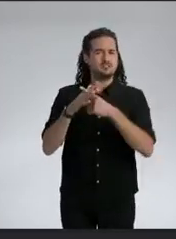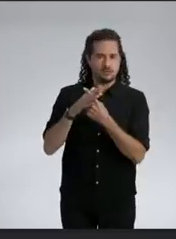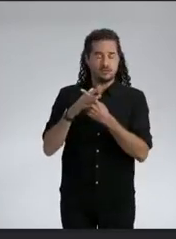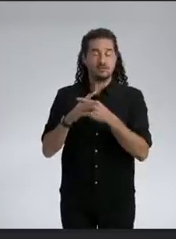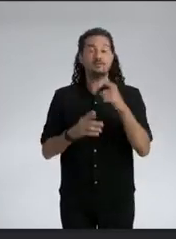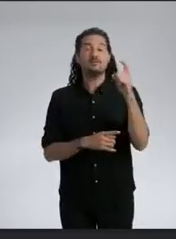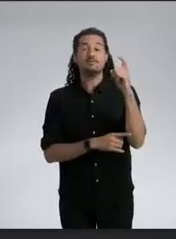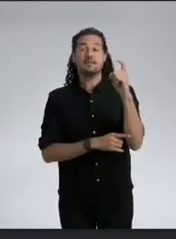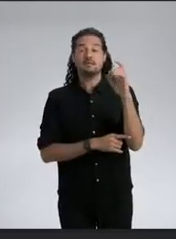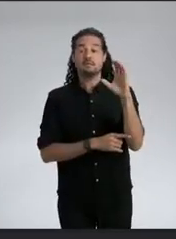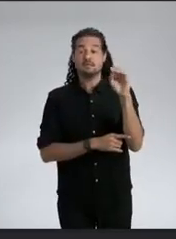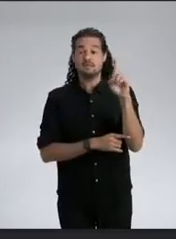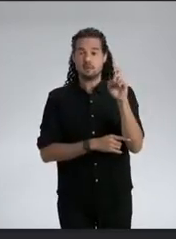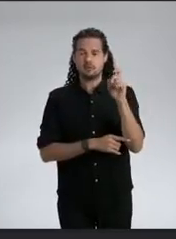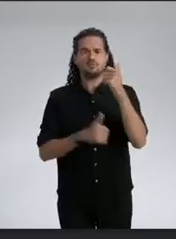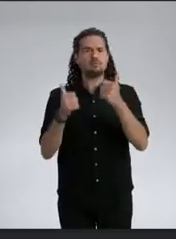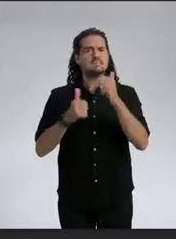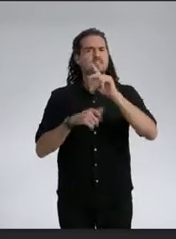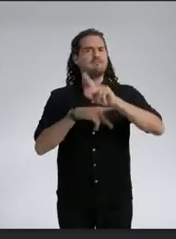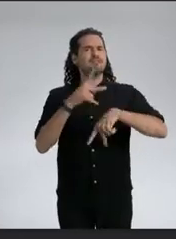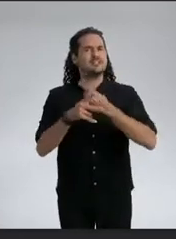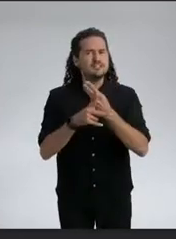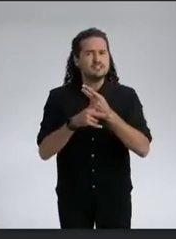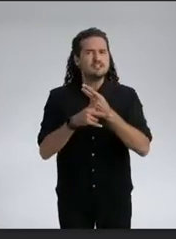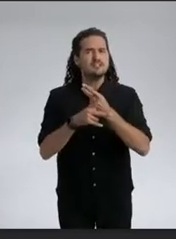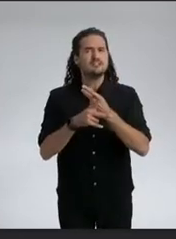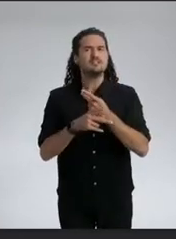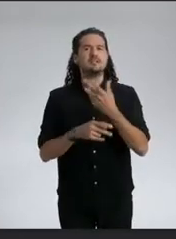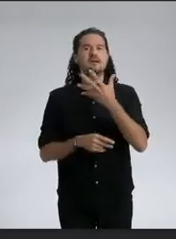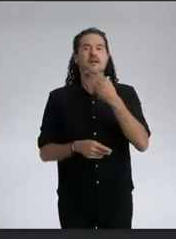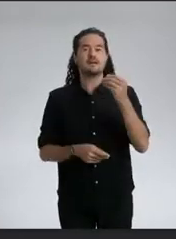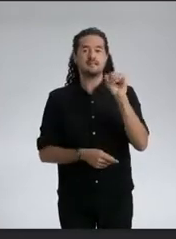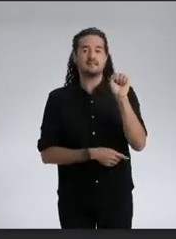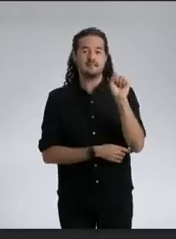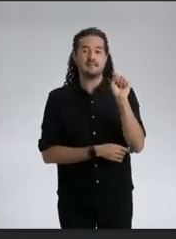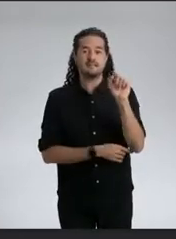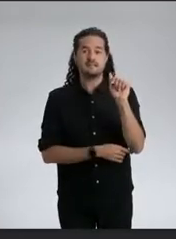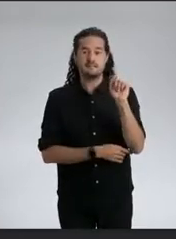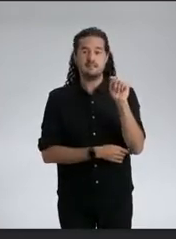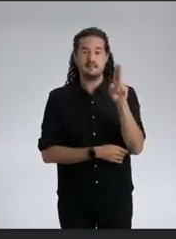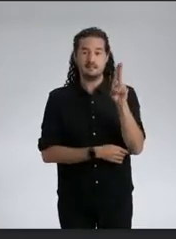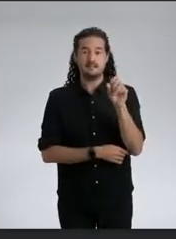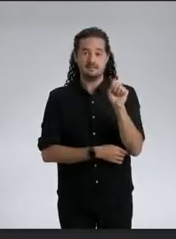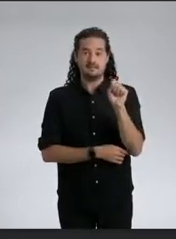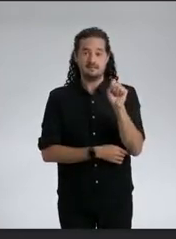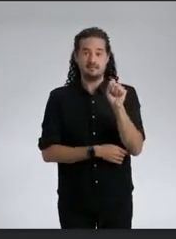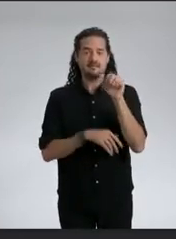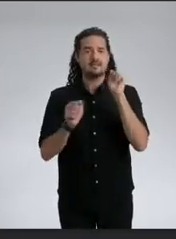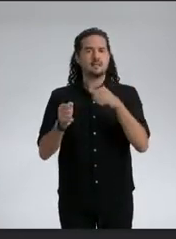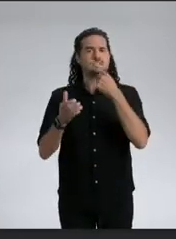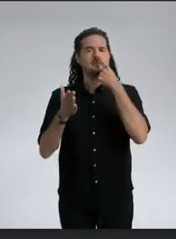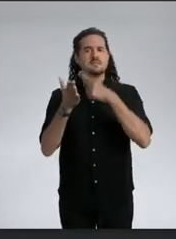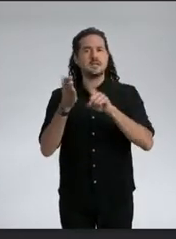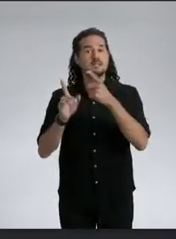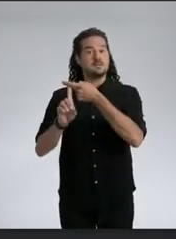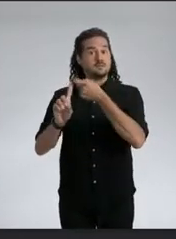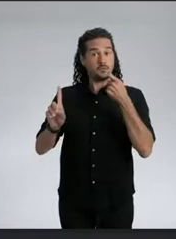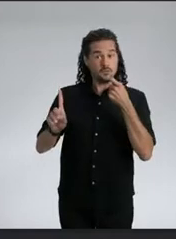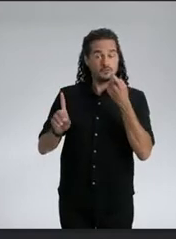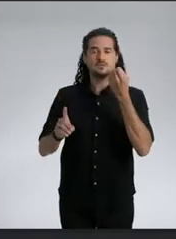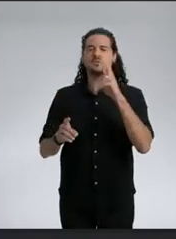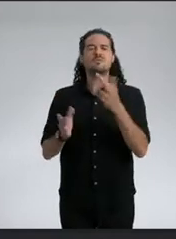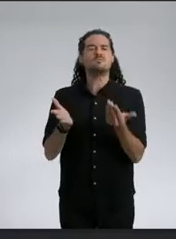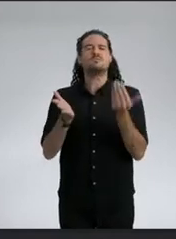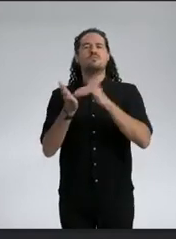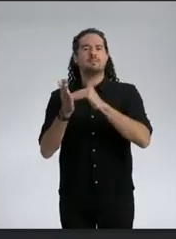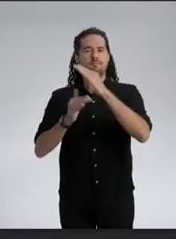were used, and the status of all the actions. You can even check out the source or initiate a rebuild. While the default